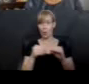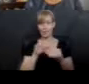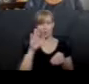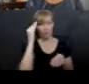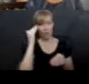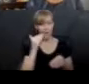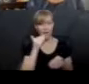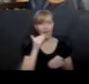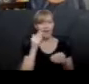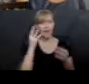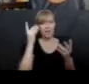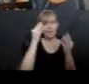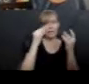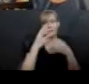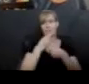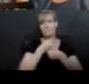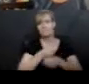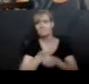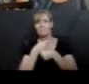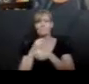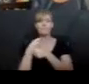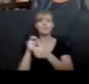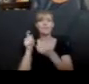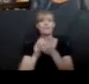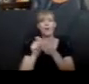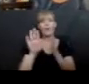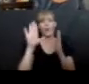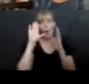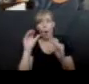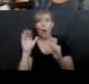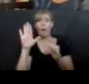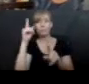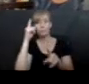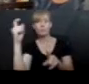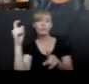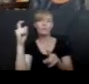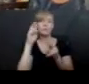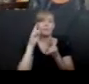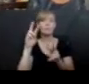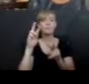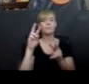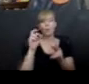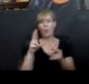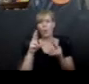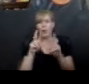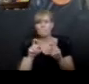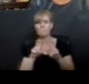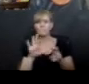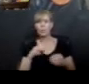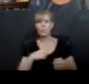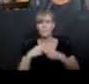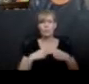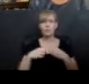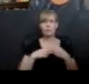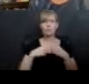epic bread. Write to share your hopes and notions or to sort out tough emotions. Tallest tales or